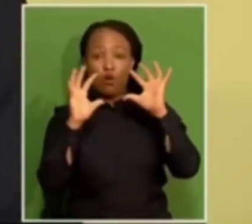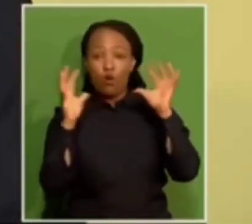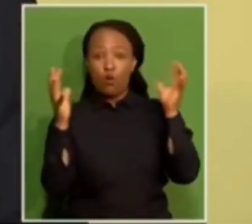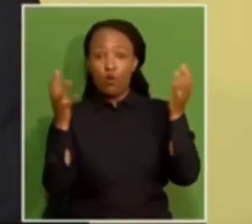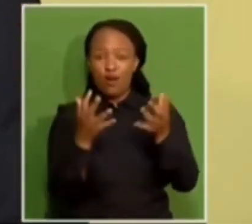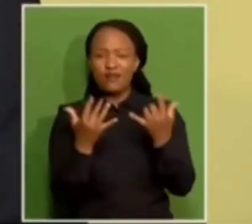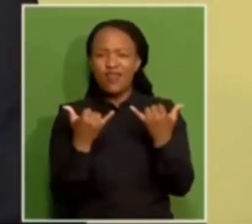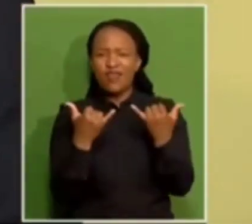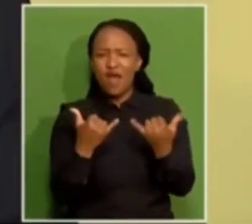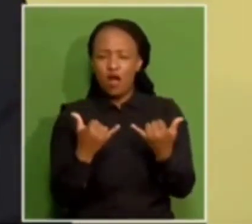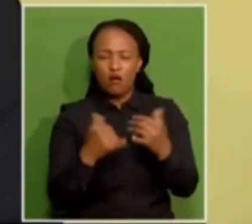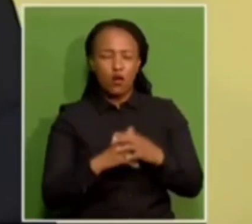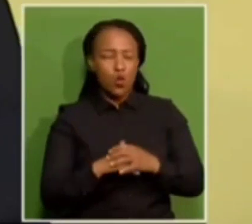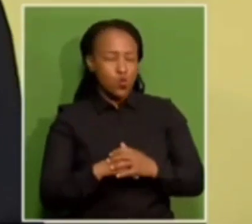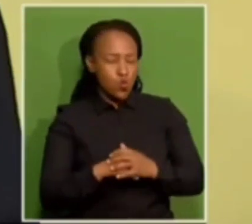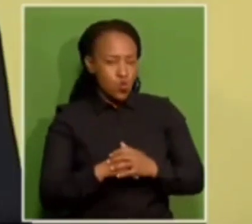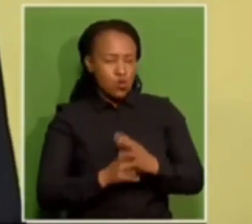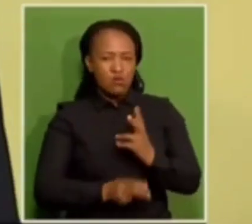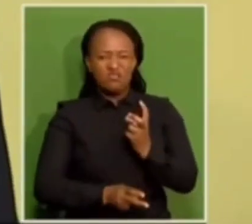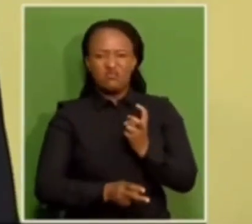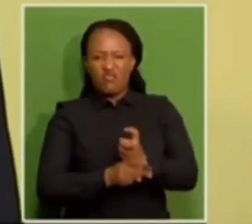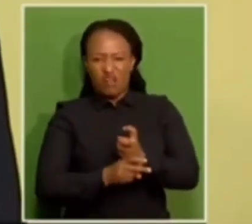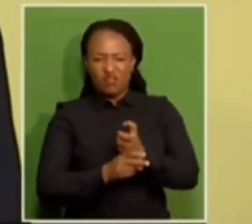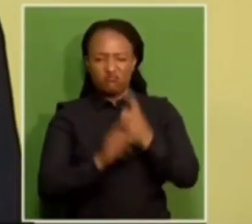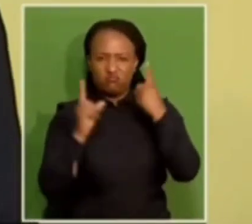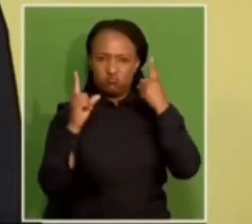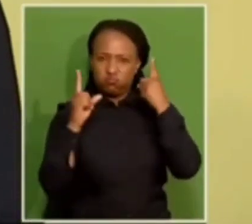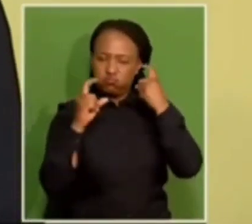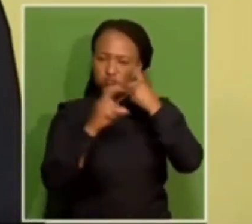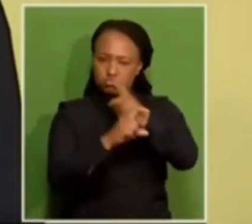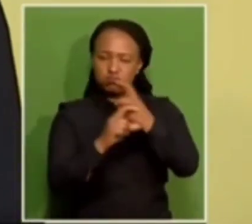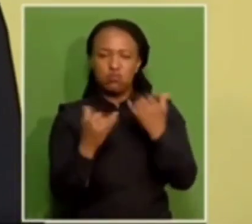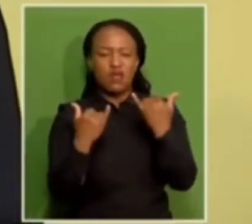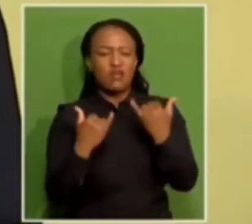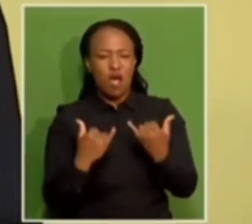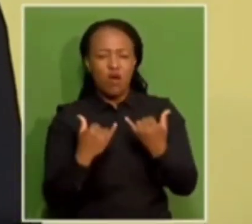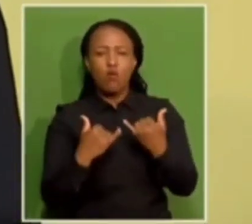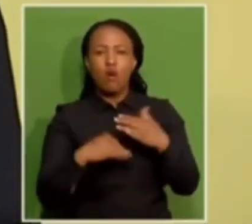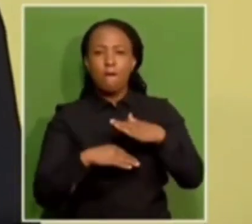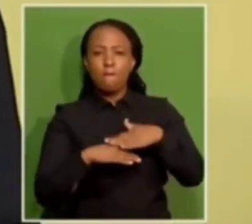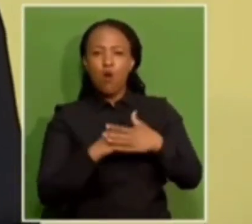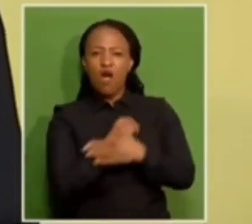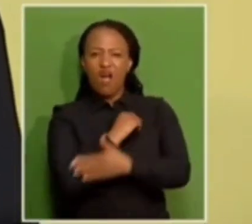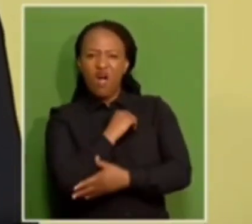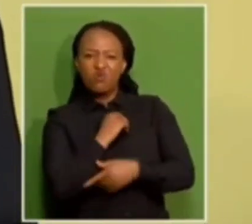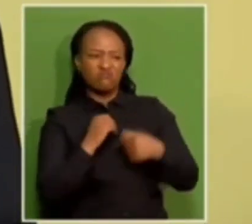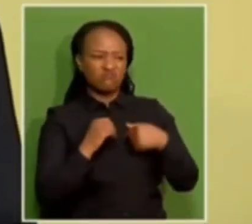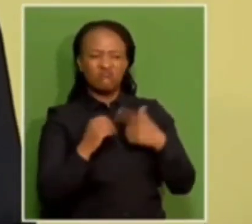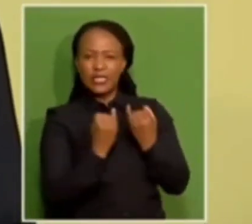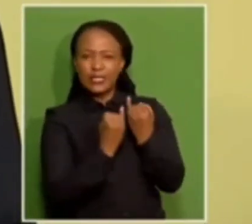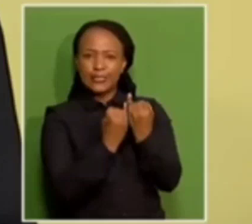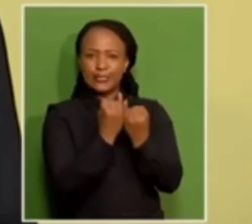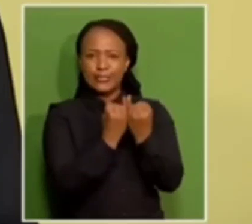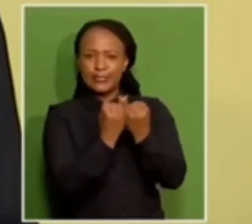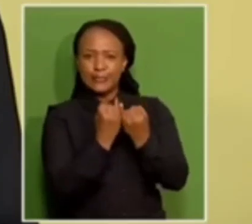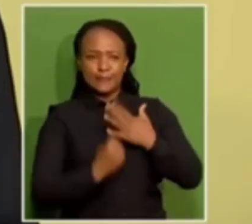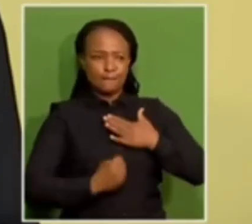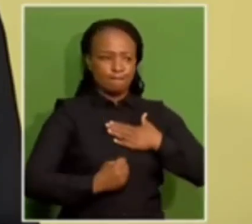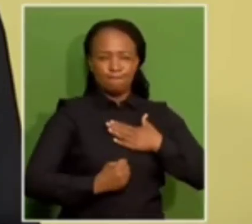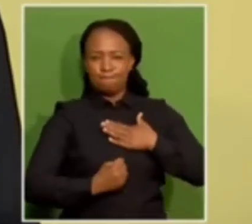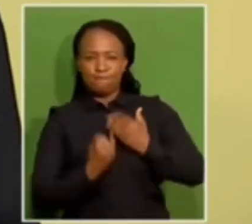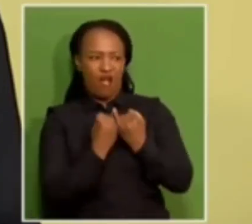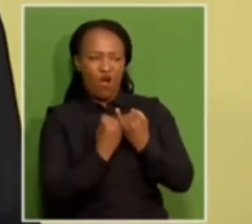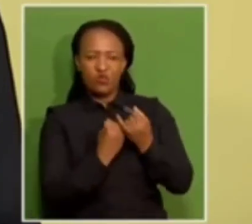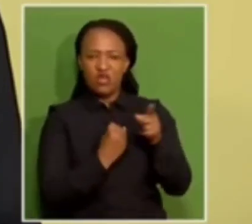our world has become increasingly complex and fractured as it is increasingly polarized and